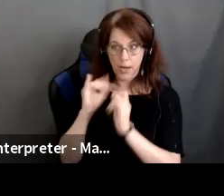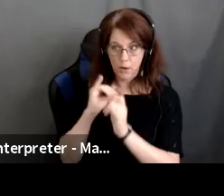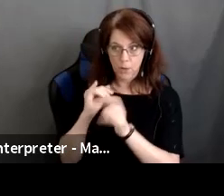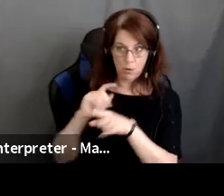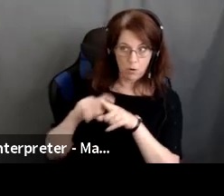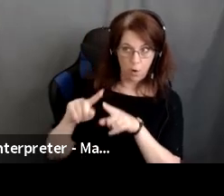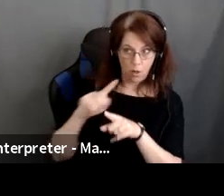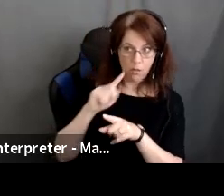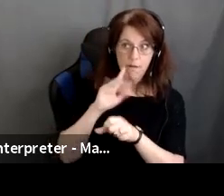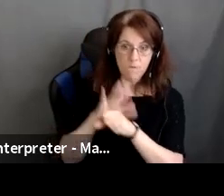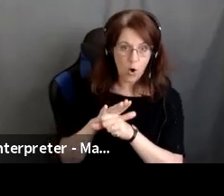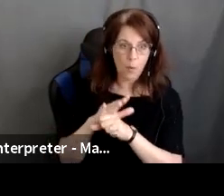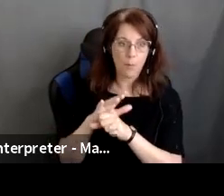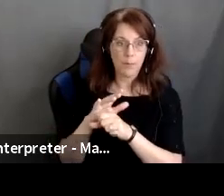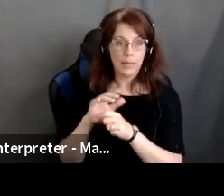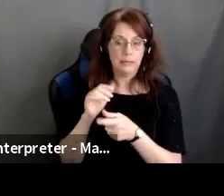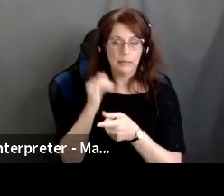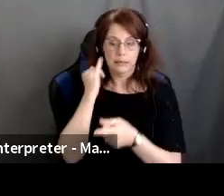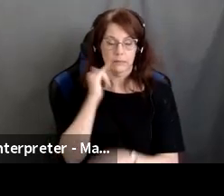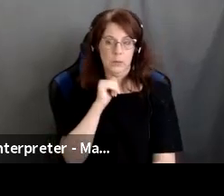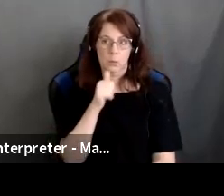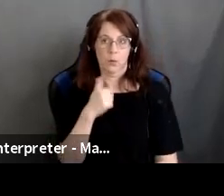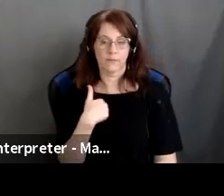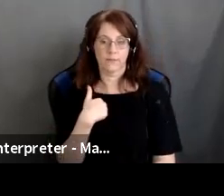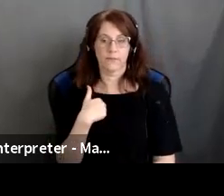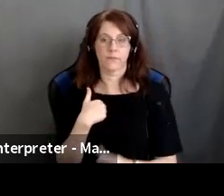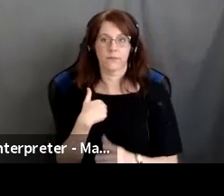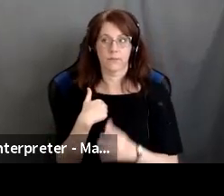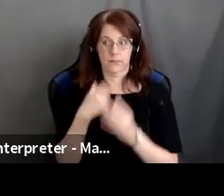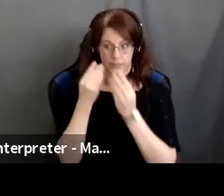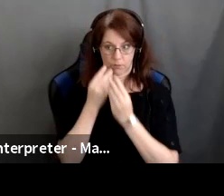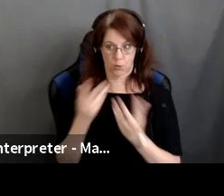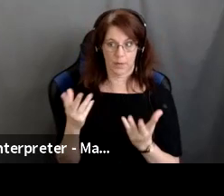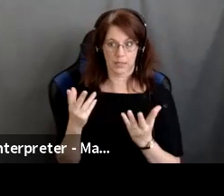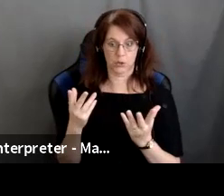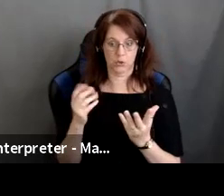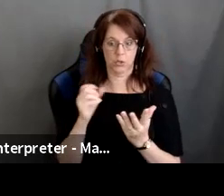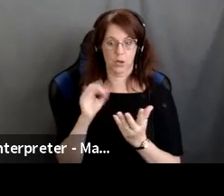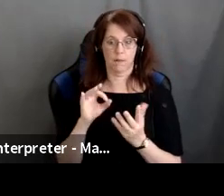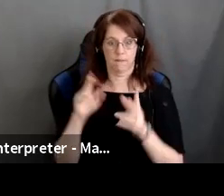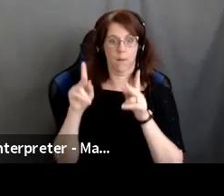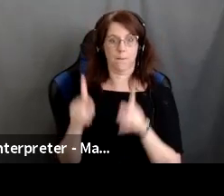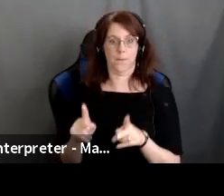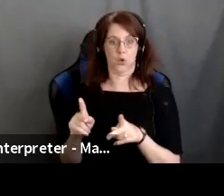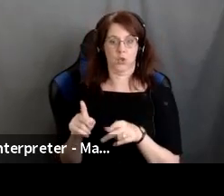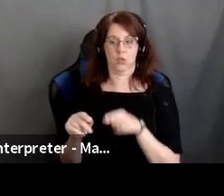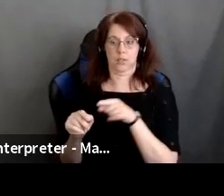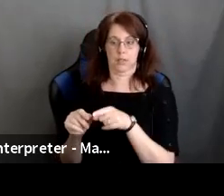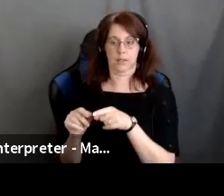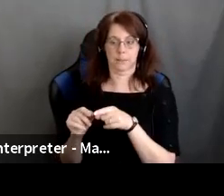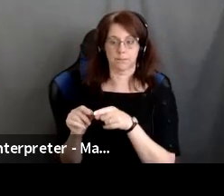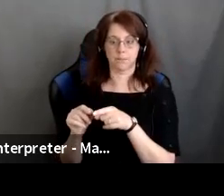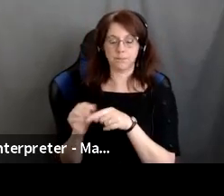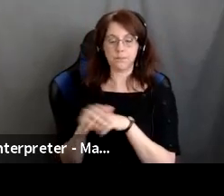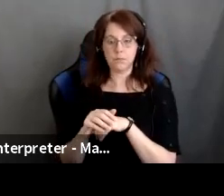they if they don't have the information of the person they don't have the